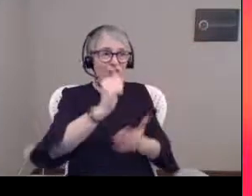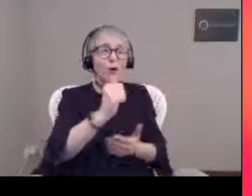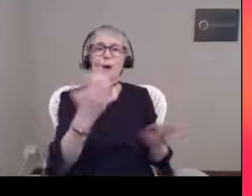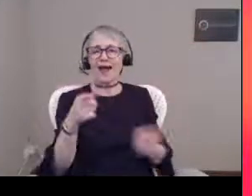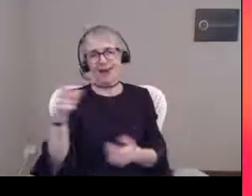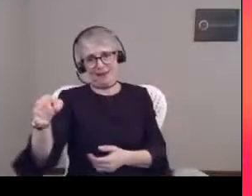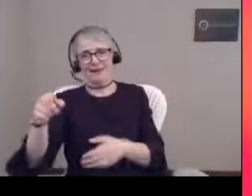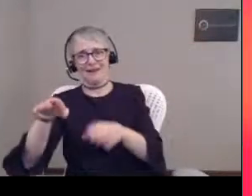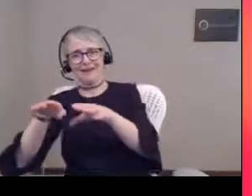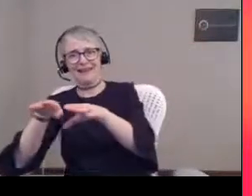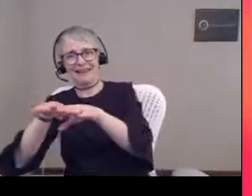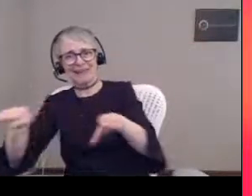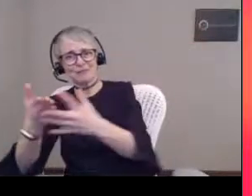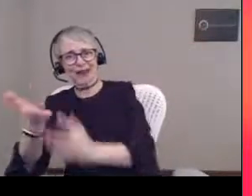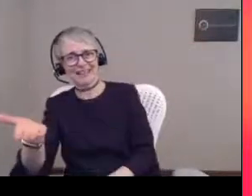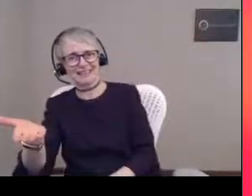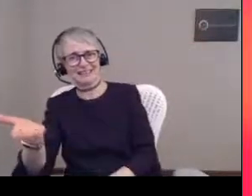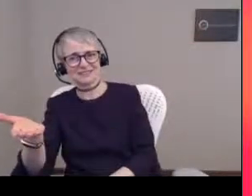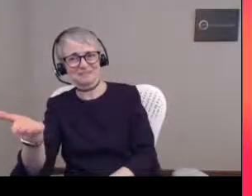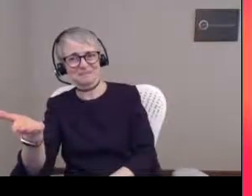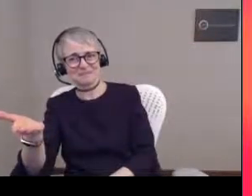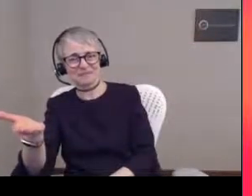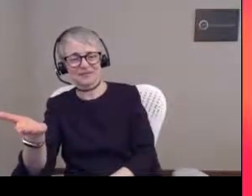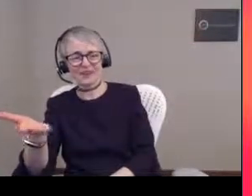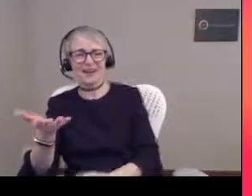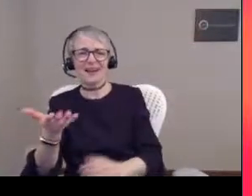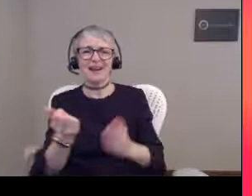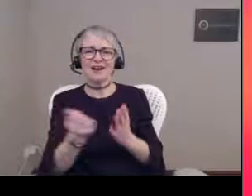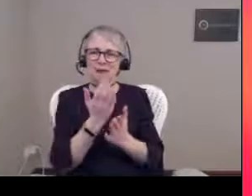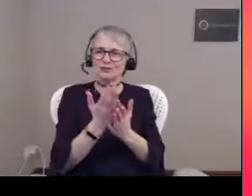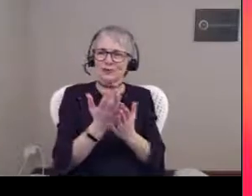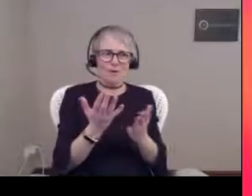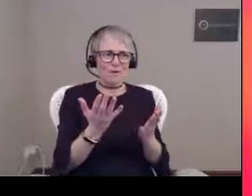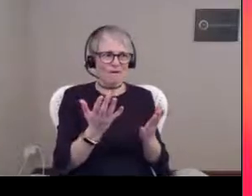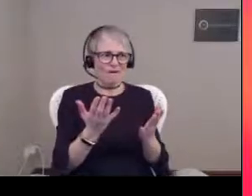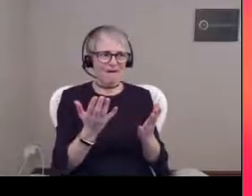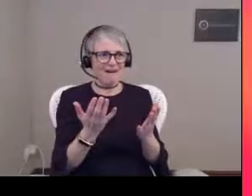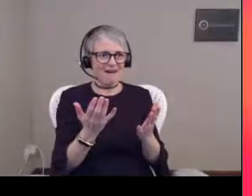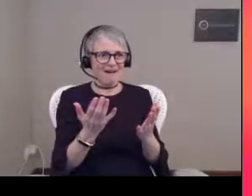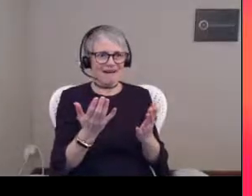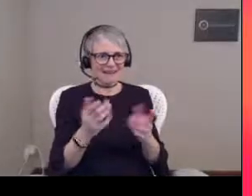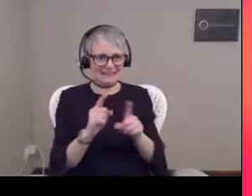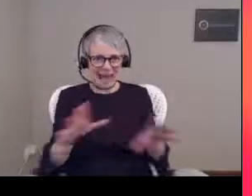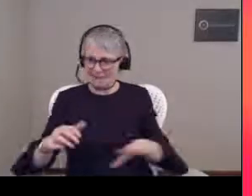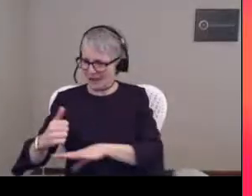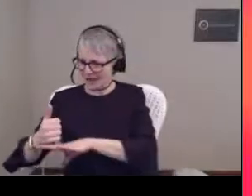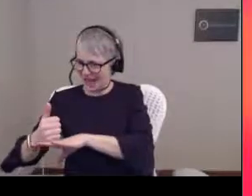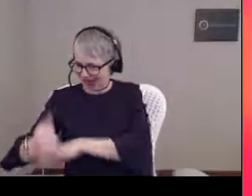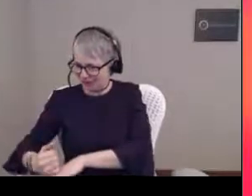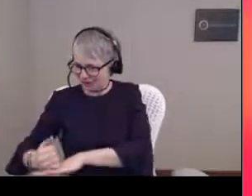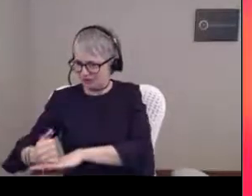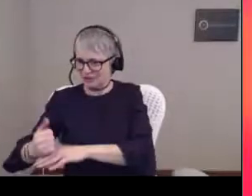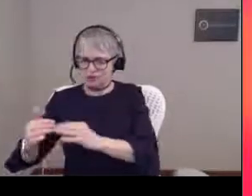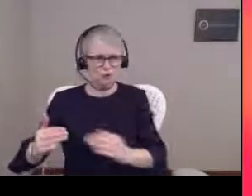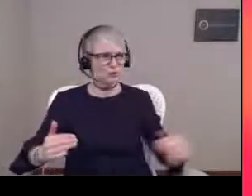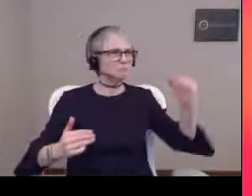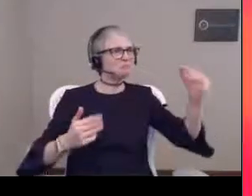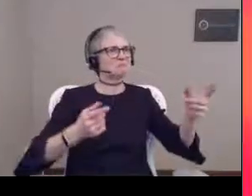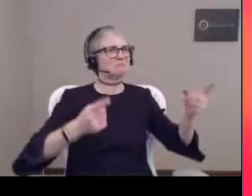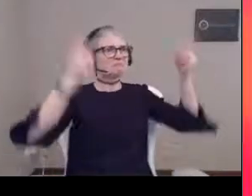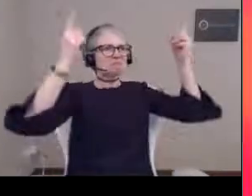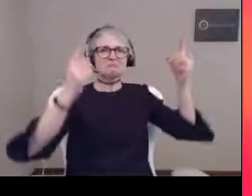same attraction, going across them as we would do with the entry level roles as well, to ensure that it really gets out there and